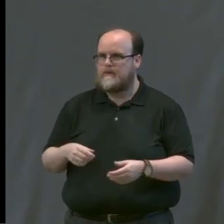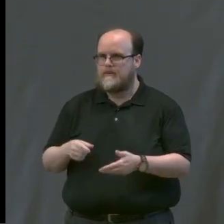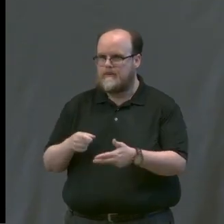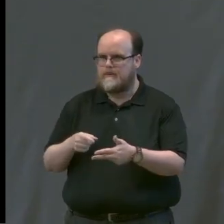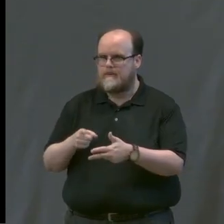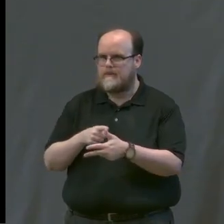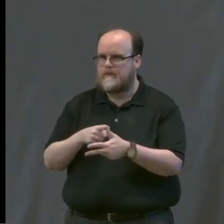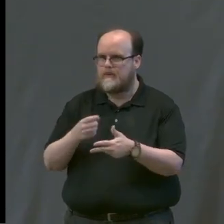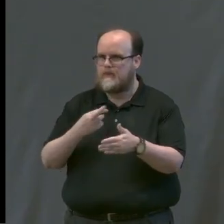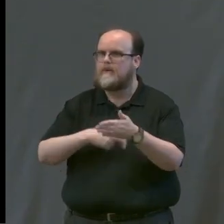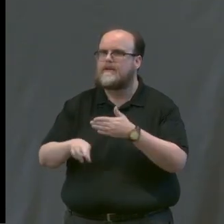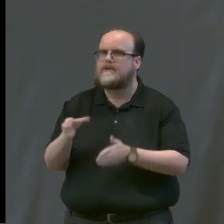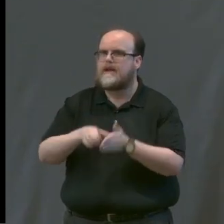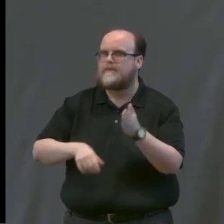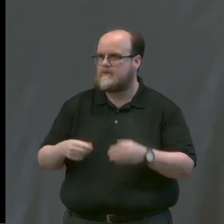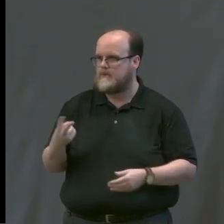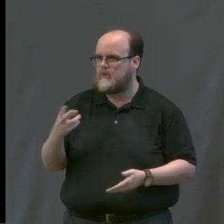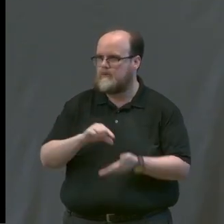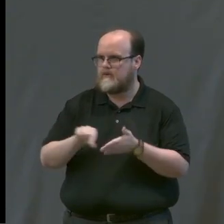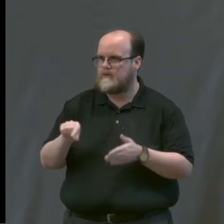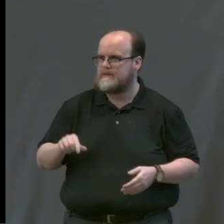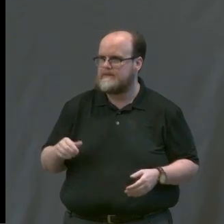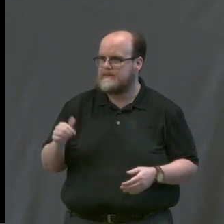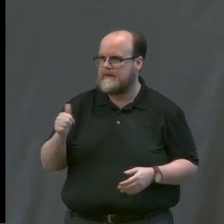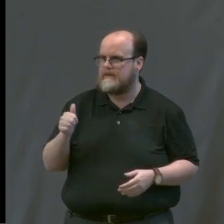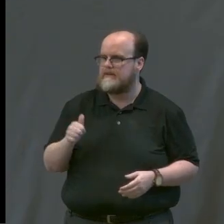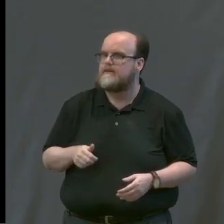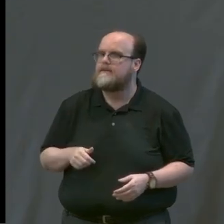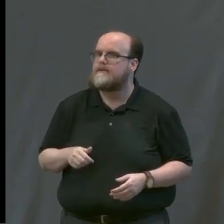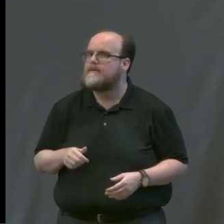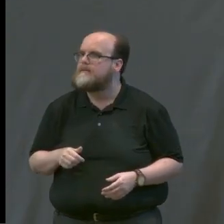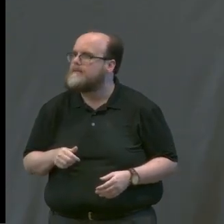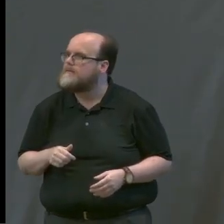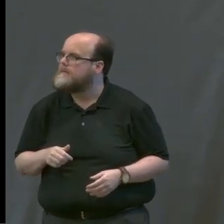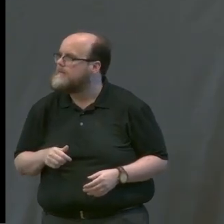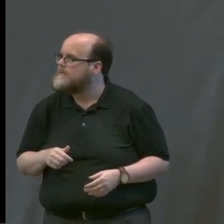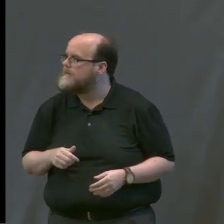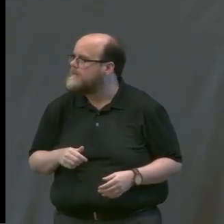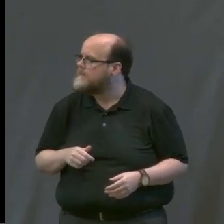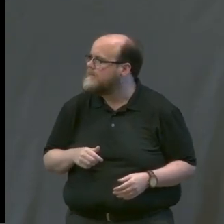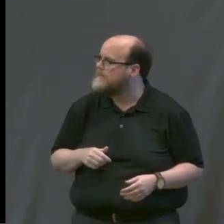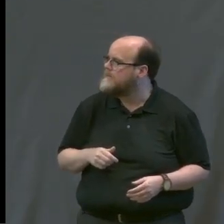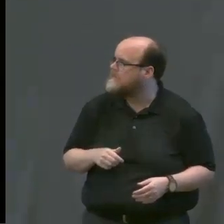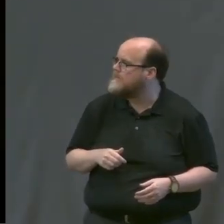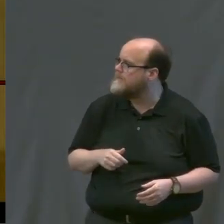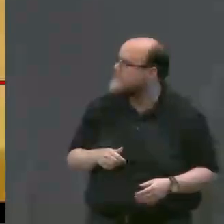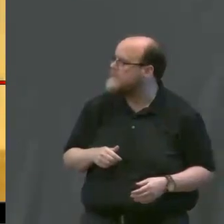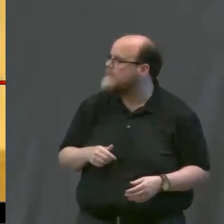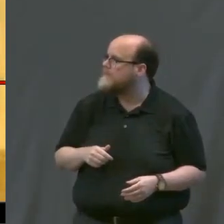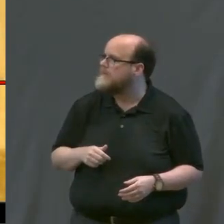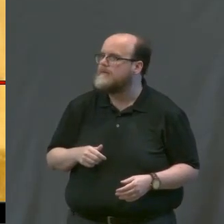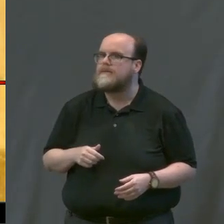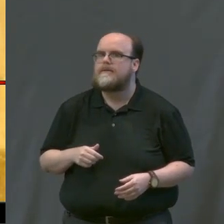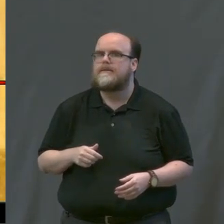chapter 2, verse 10. If I get my page advancer turned on